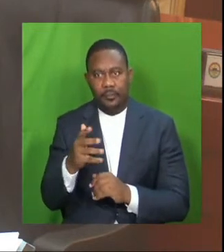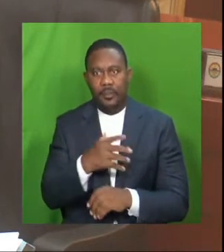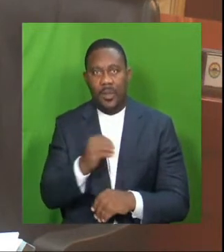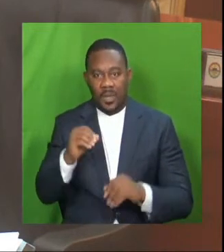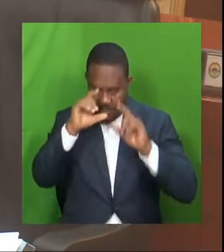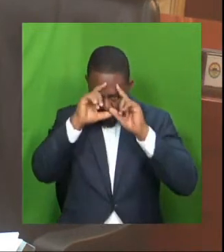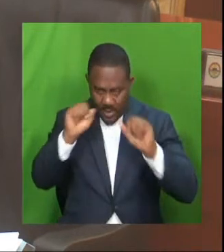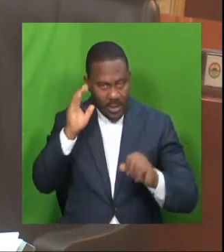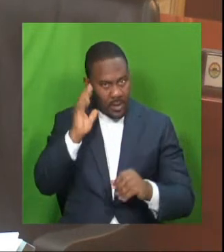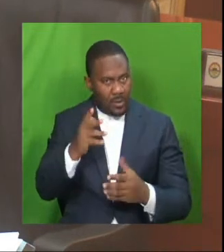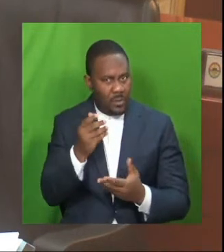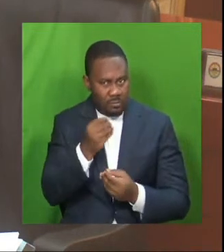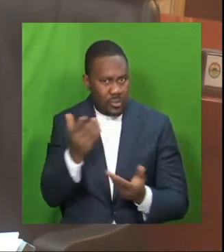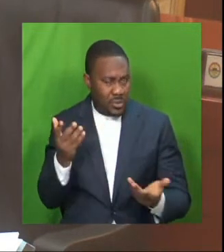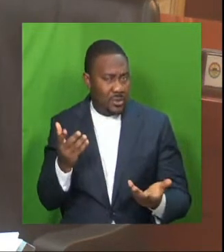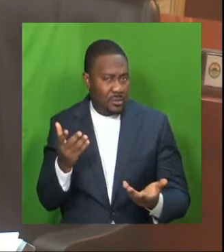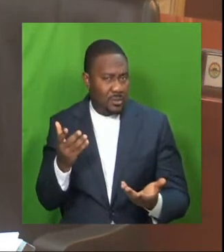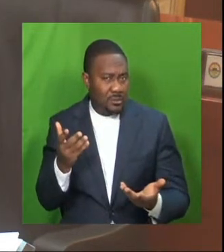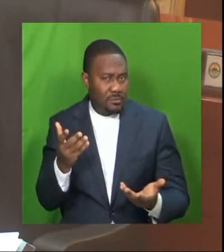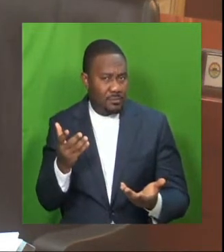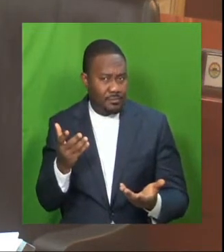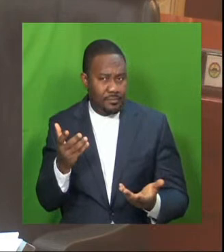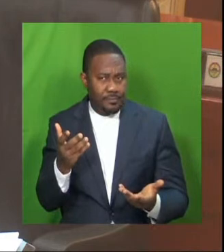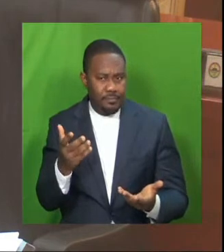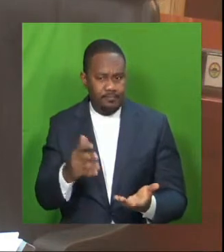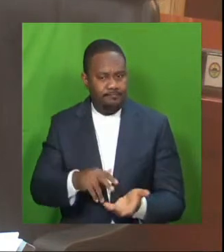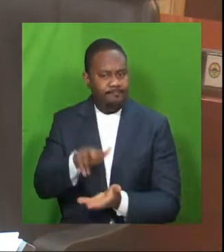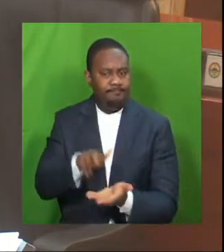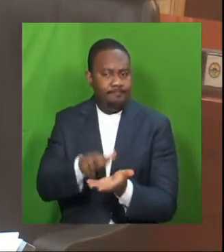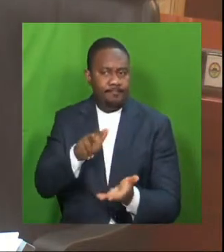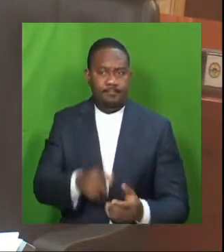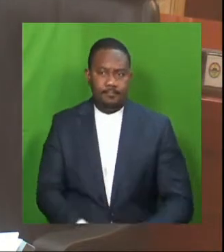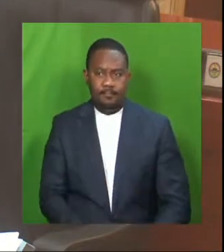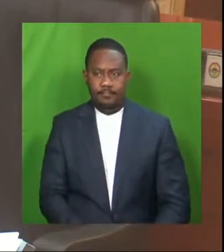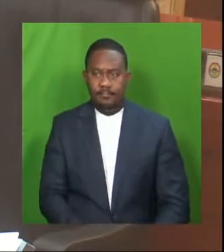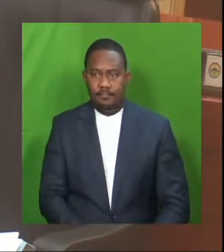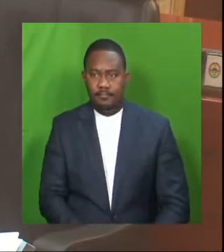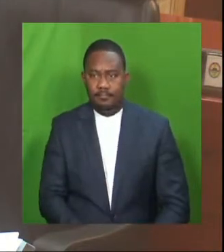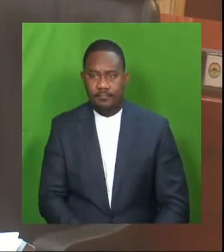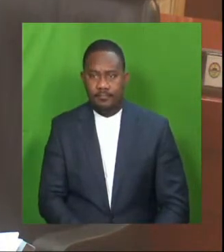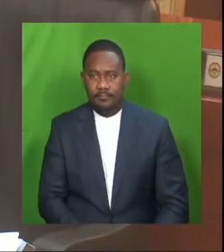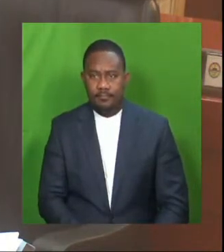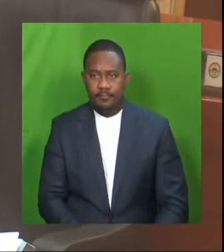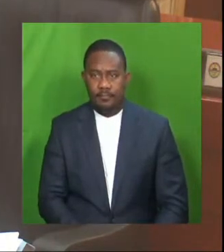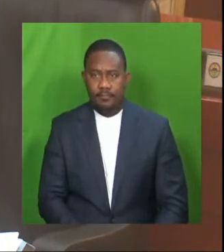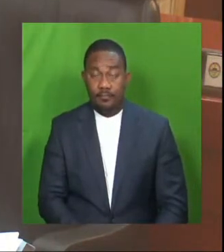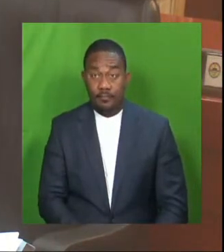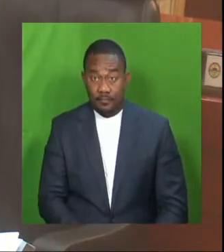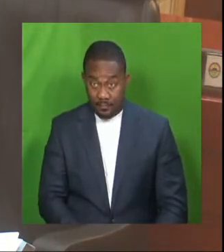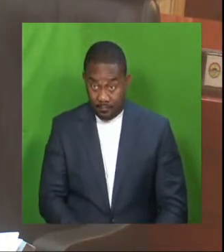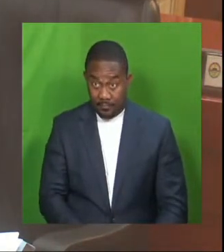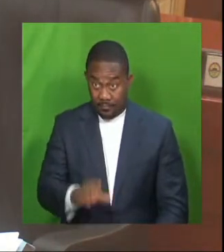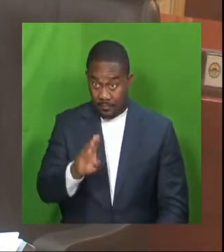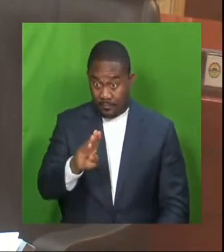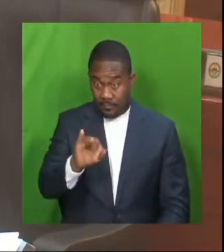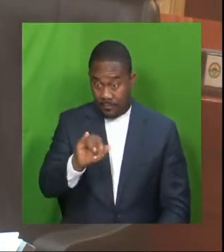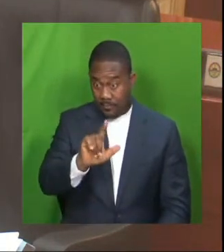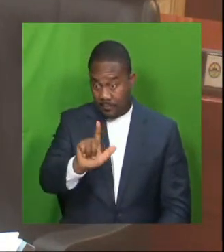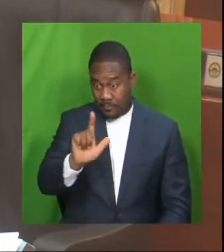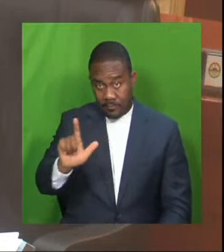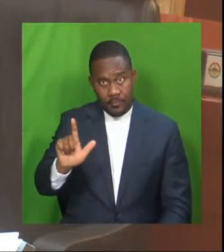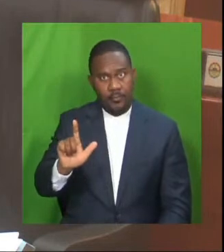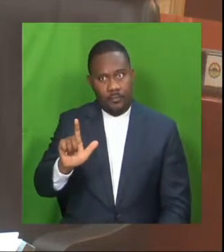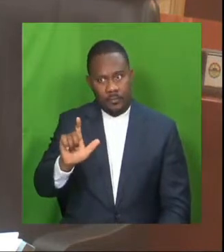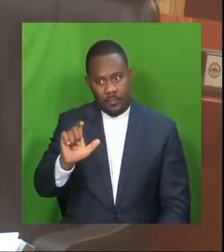his assent to the bill in his presentation for assent. Mr. Speaker, bills that are referred to